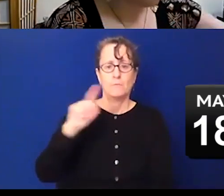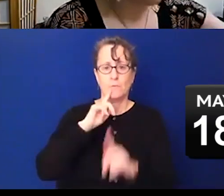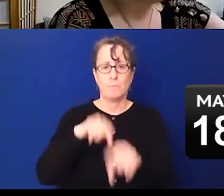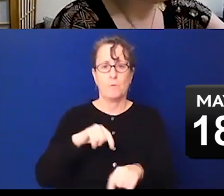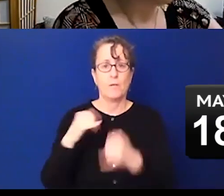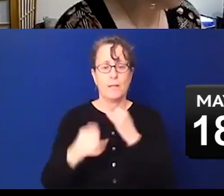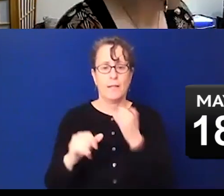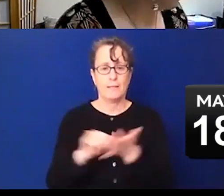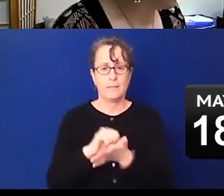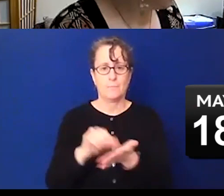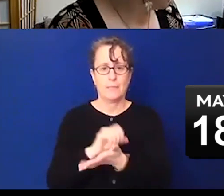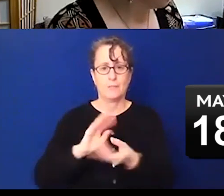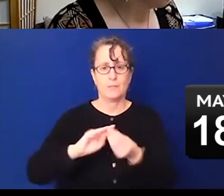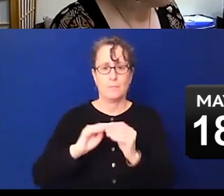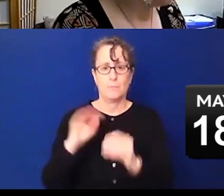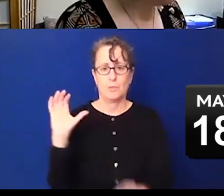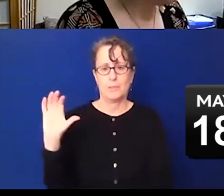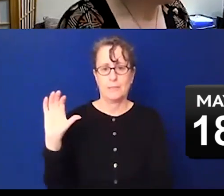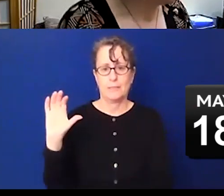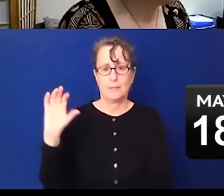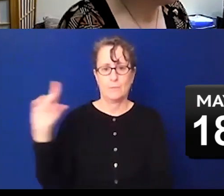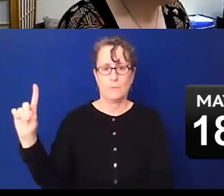C, motion